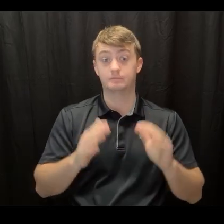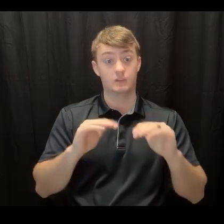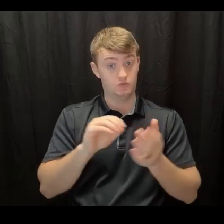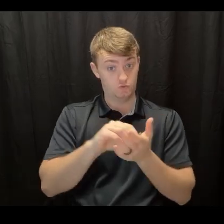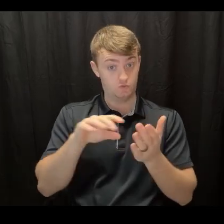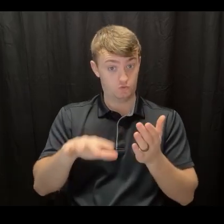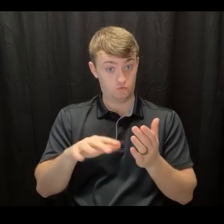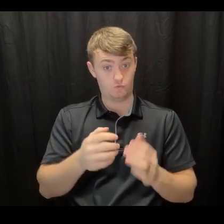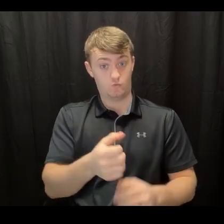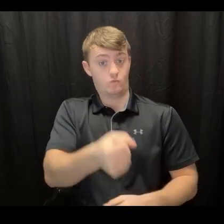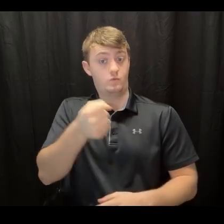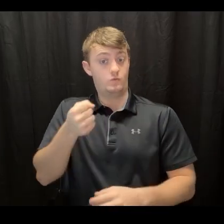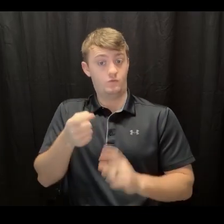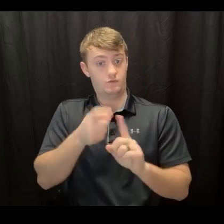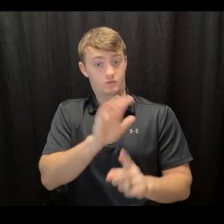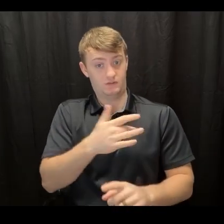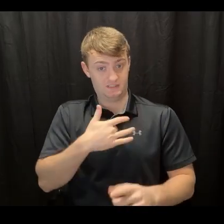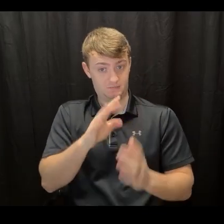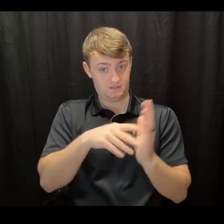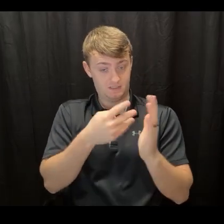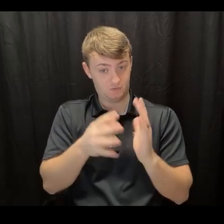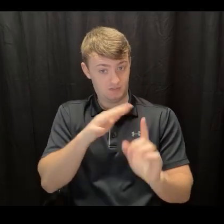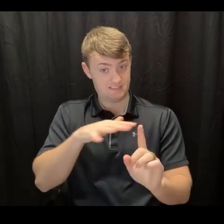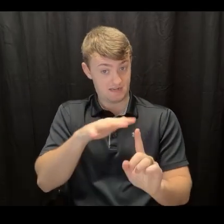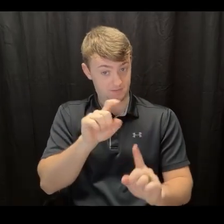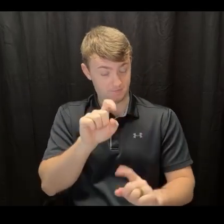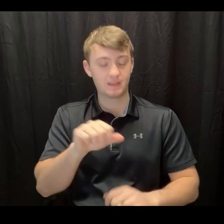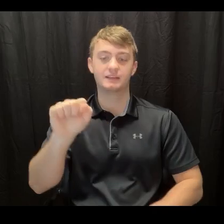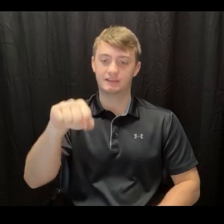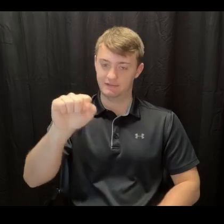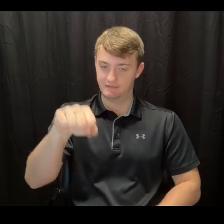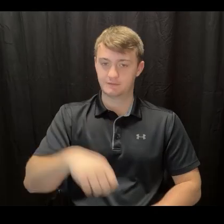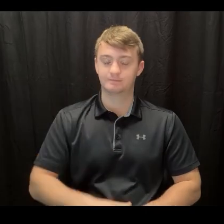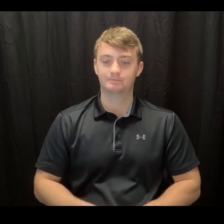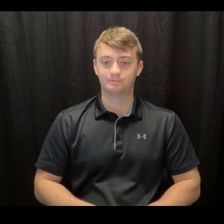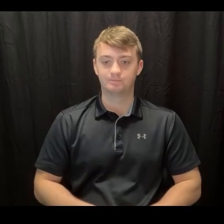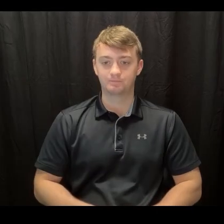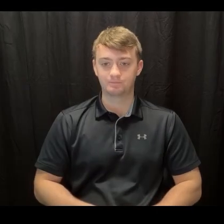Was the student removed from her typical schedule or setting? Yes.